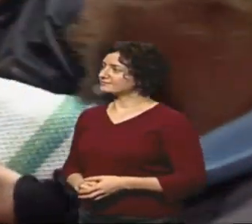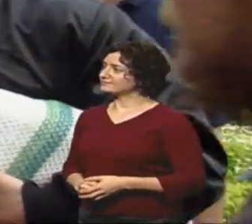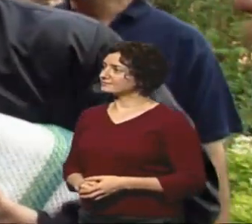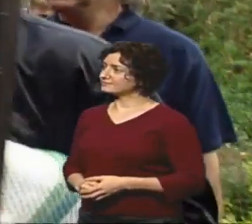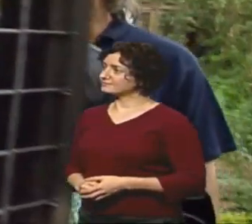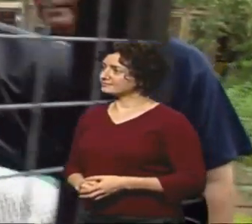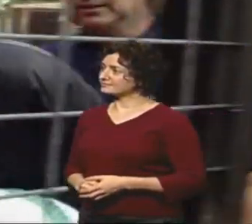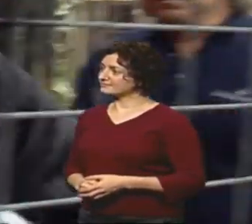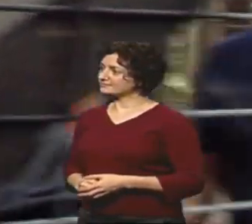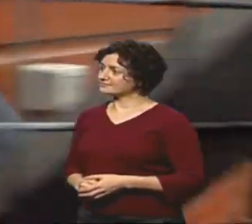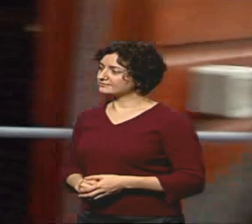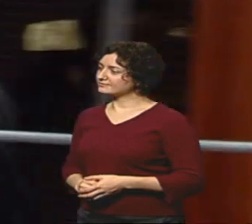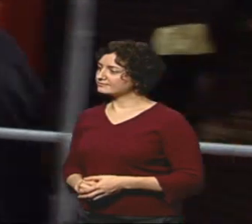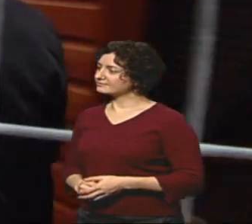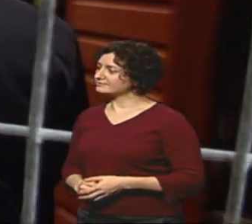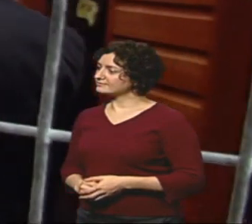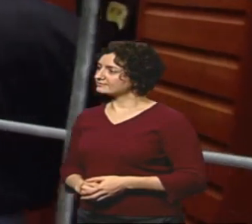to goose pen. Lovely.